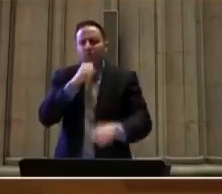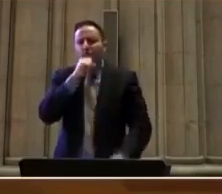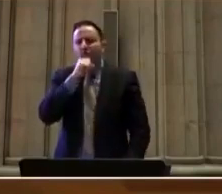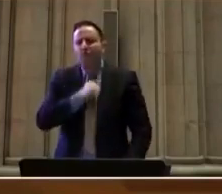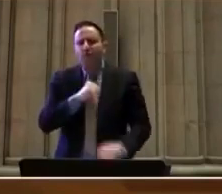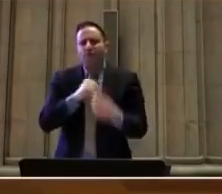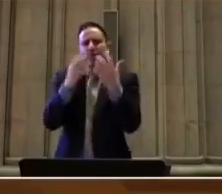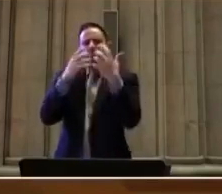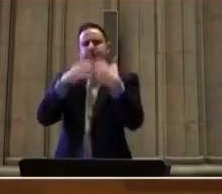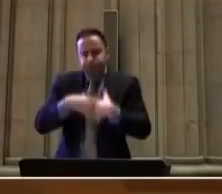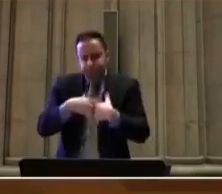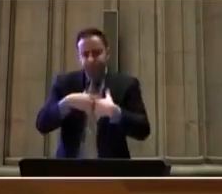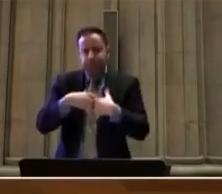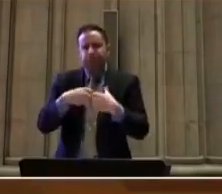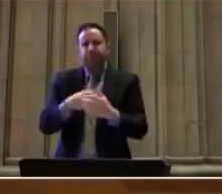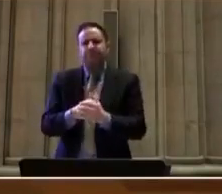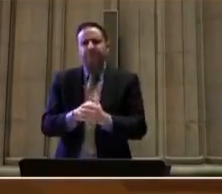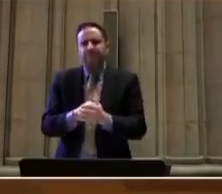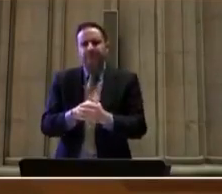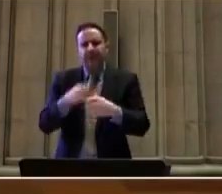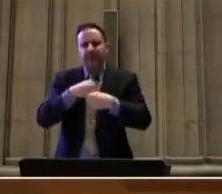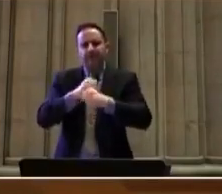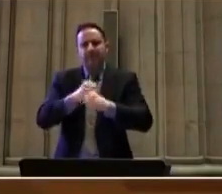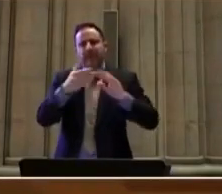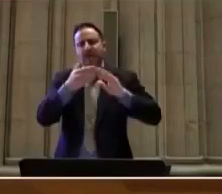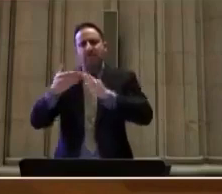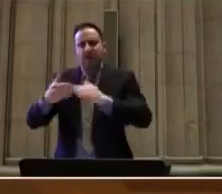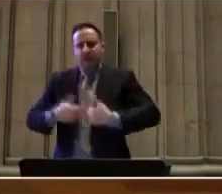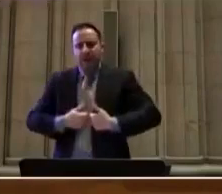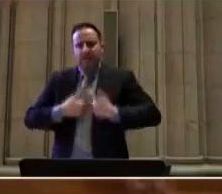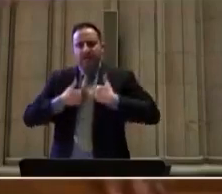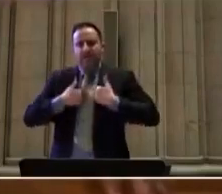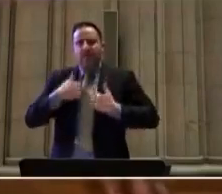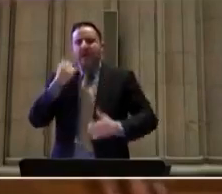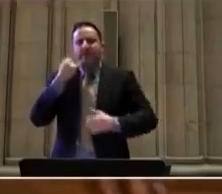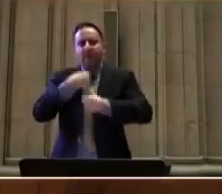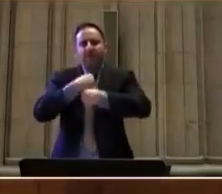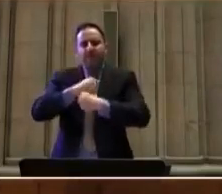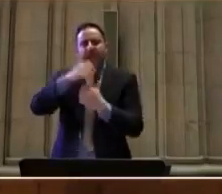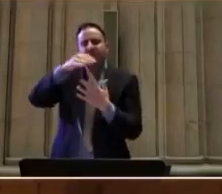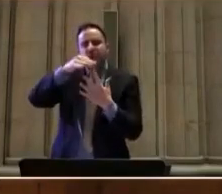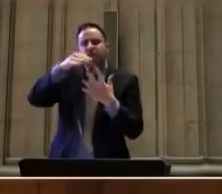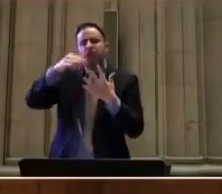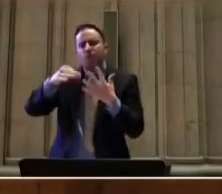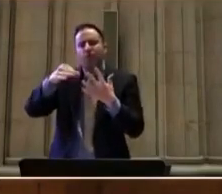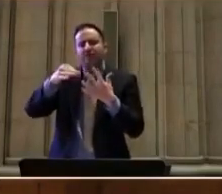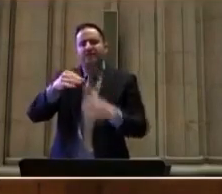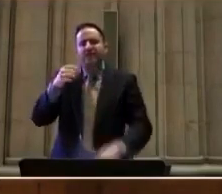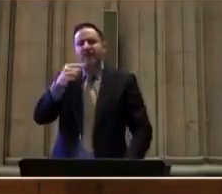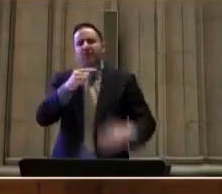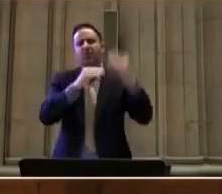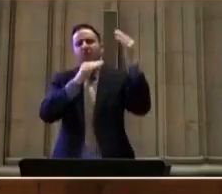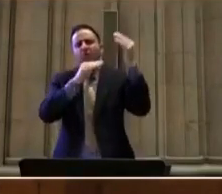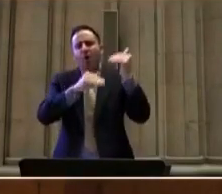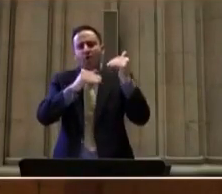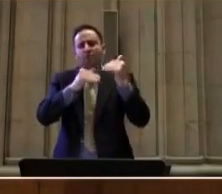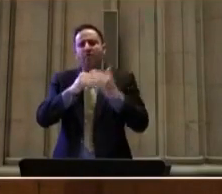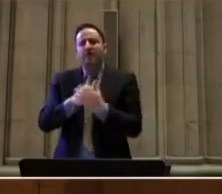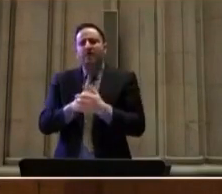and renovate, and make the community livable again, if we make the choice. There is hope in the